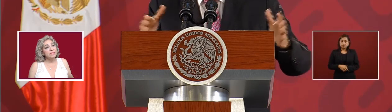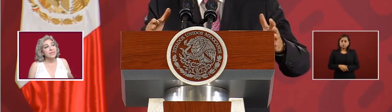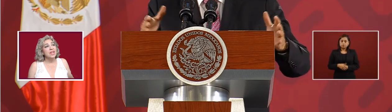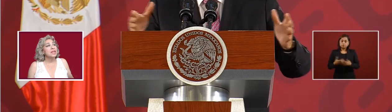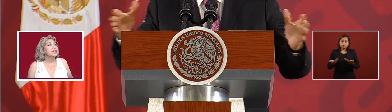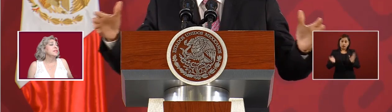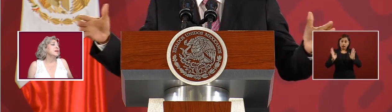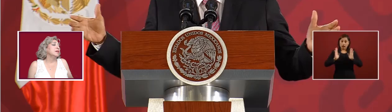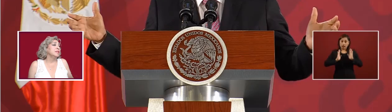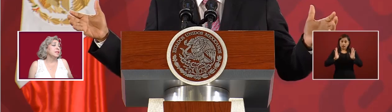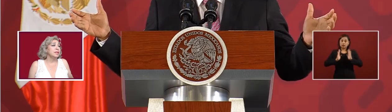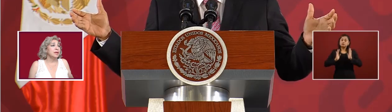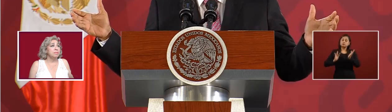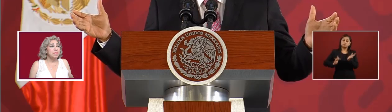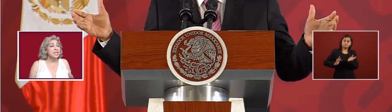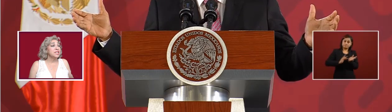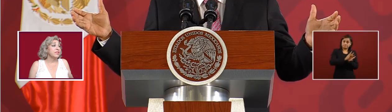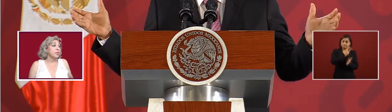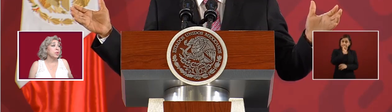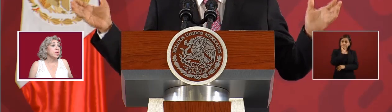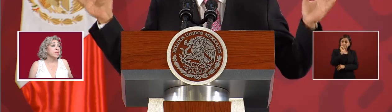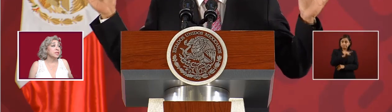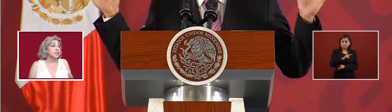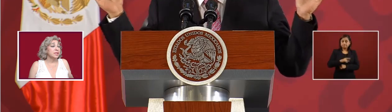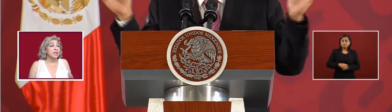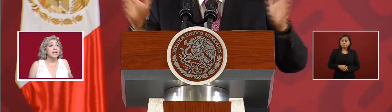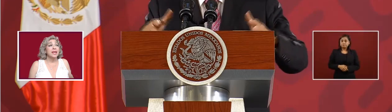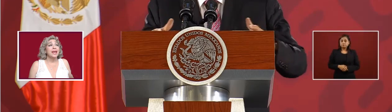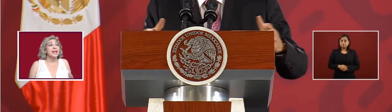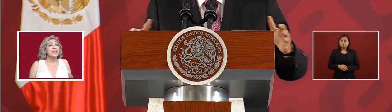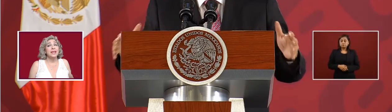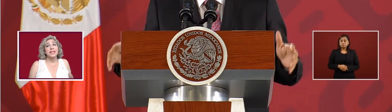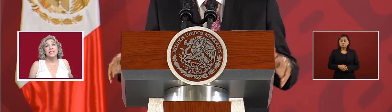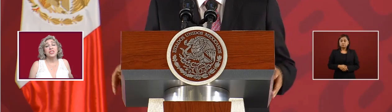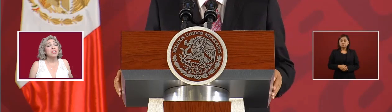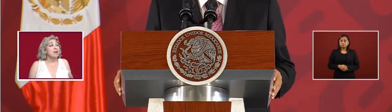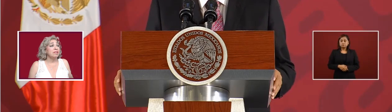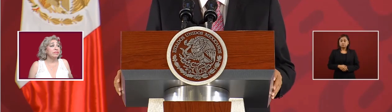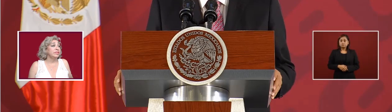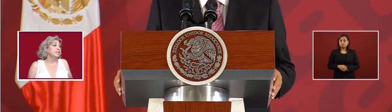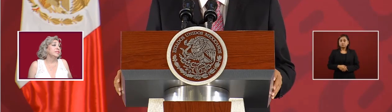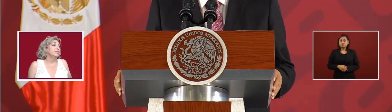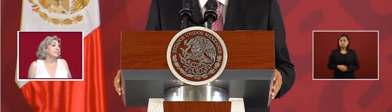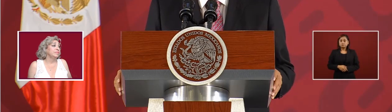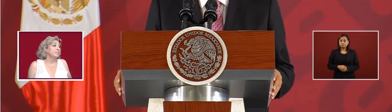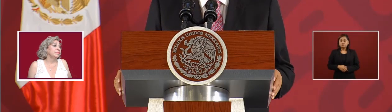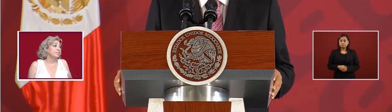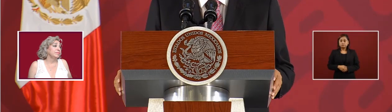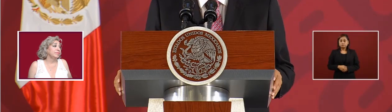the military worked, and it took off.